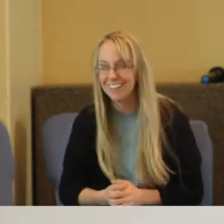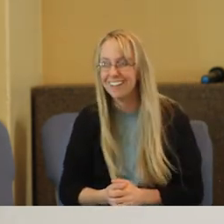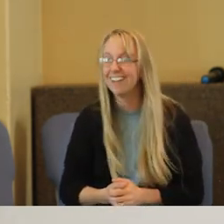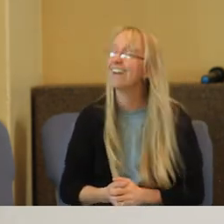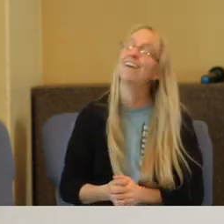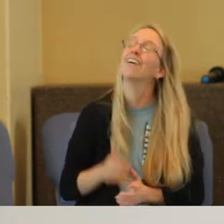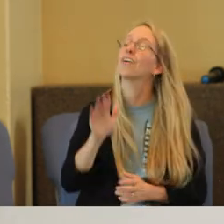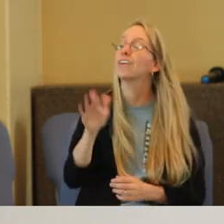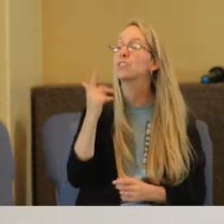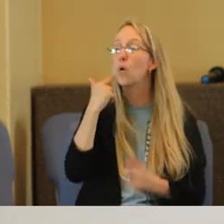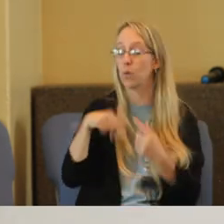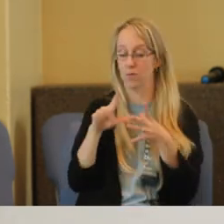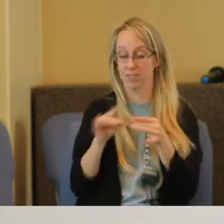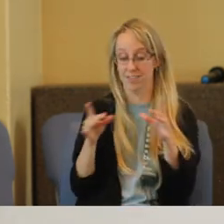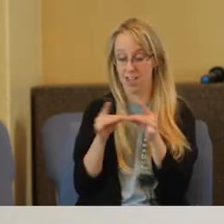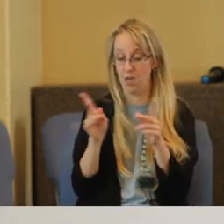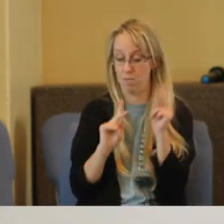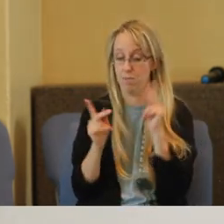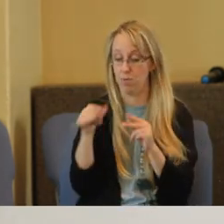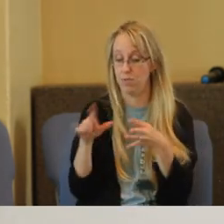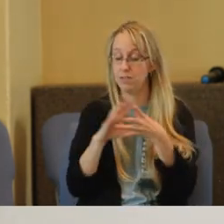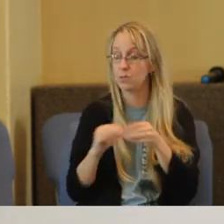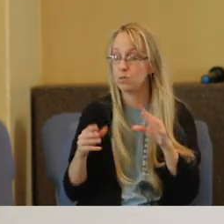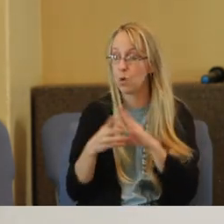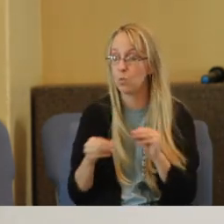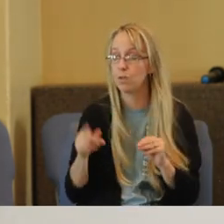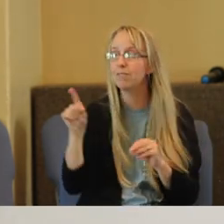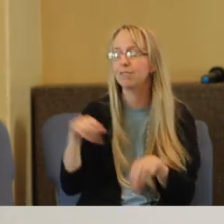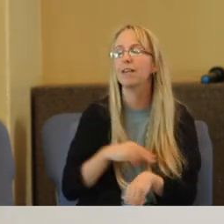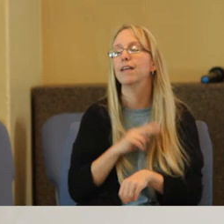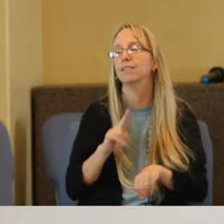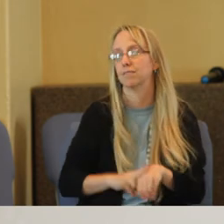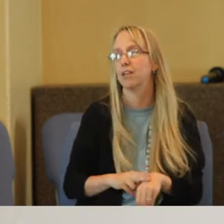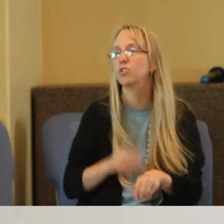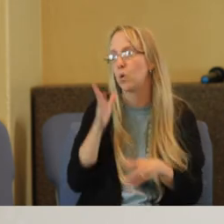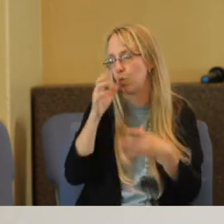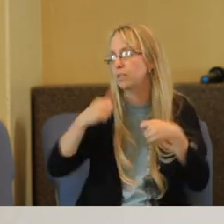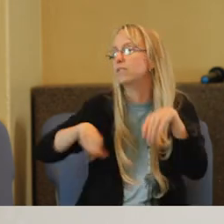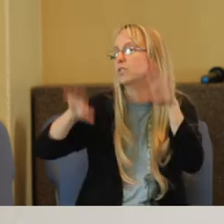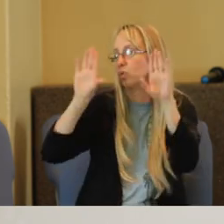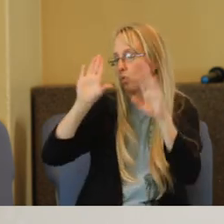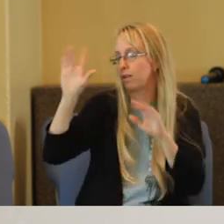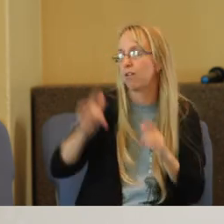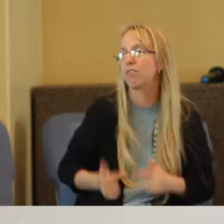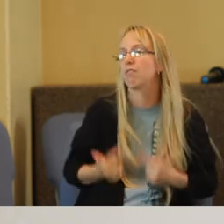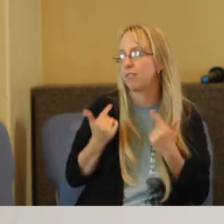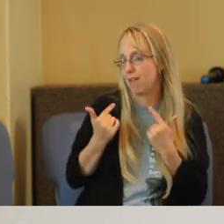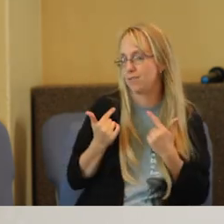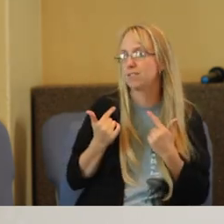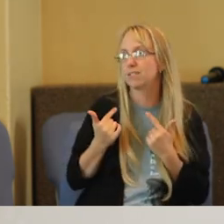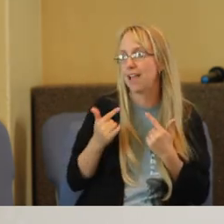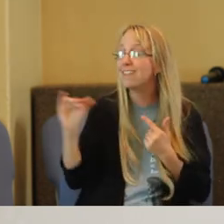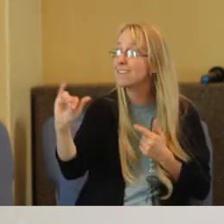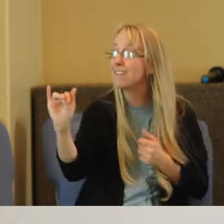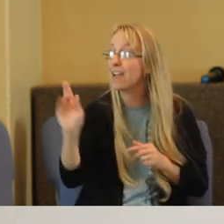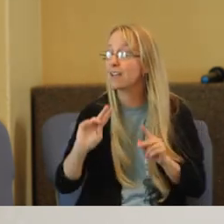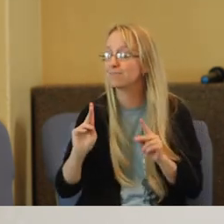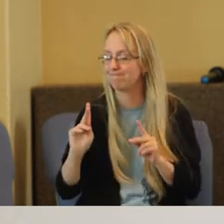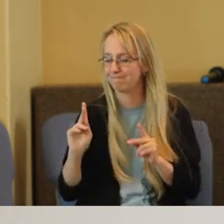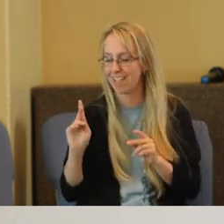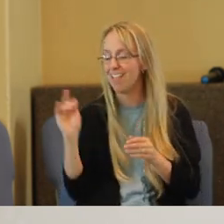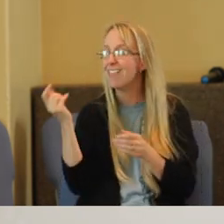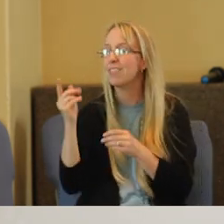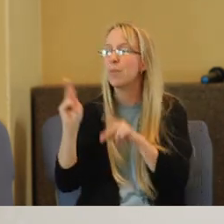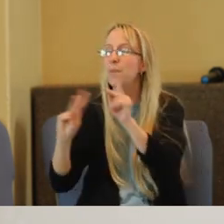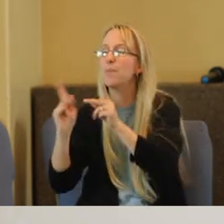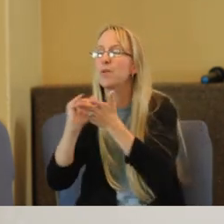So when we tell folks these stories, they naturally will surrender their lives. They will be like the folks at the day of Pentecost, that they'll